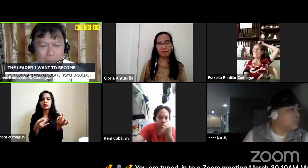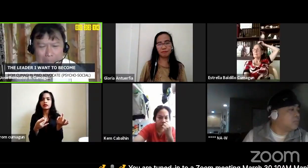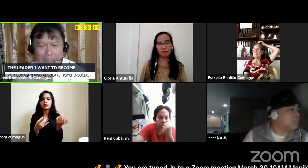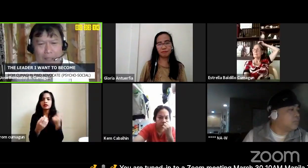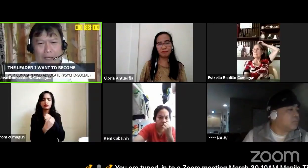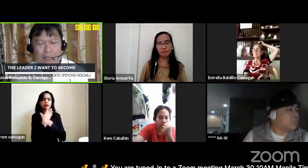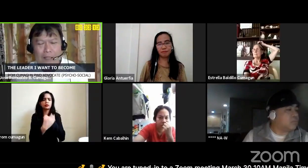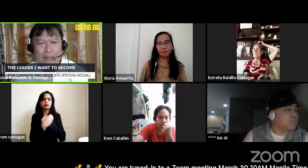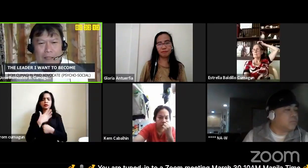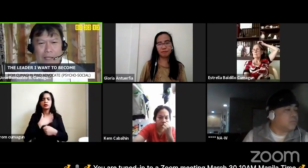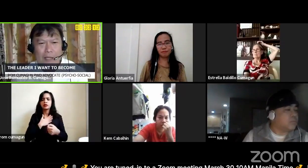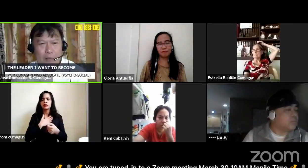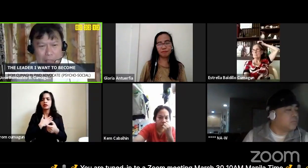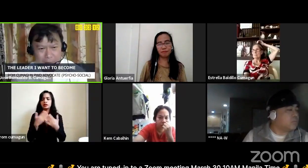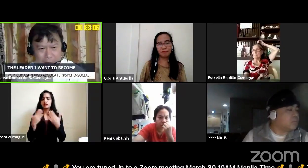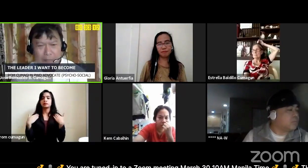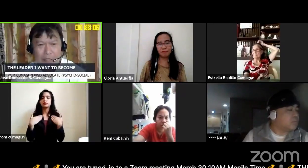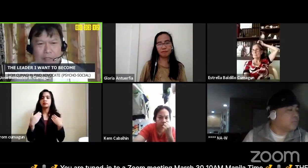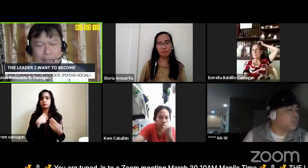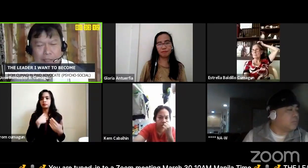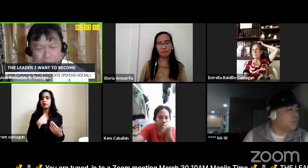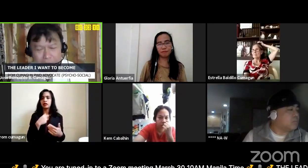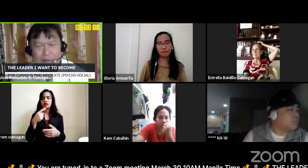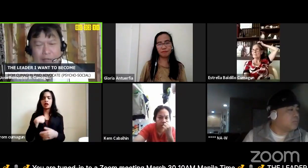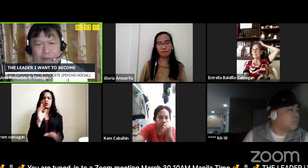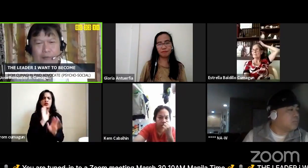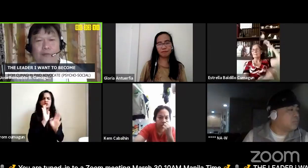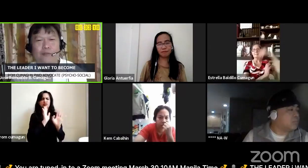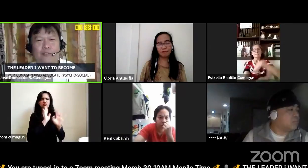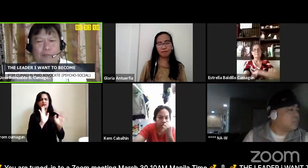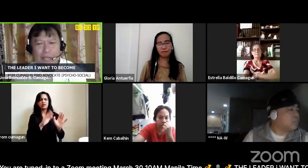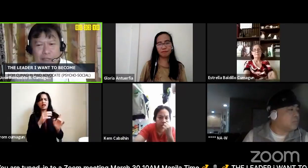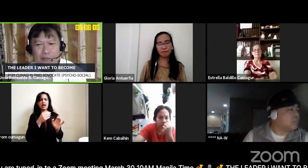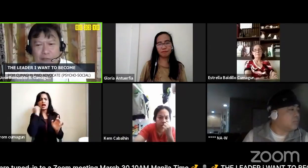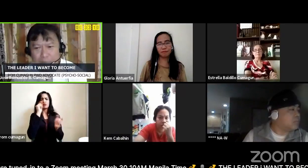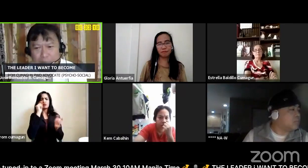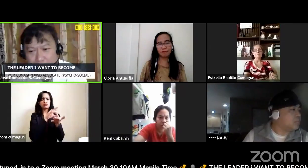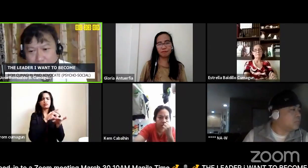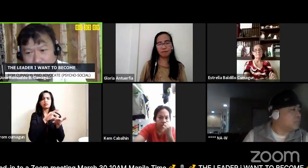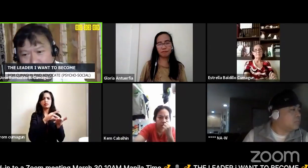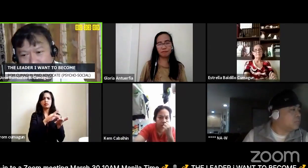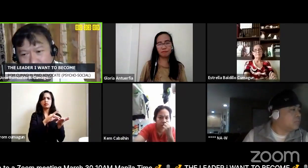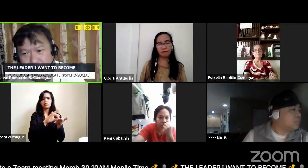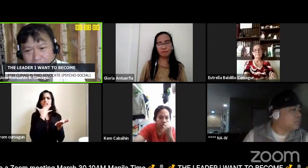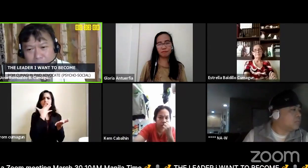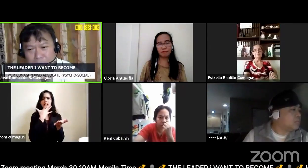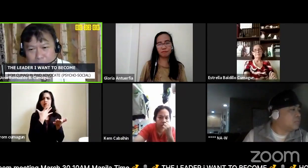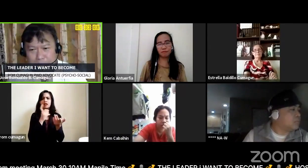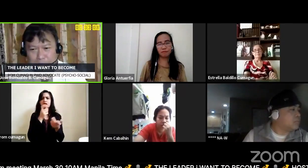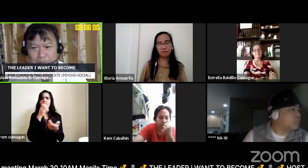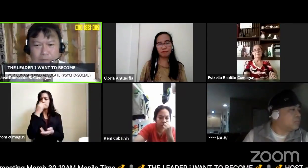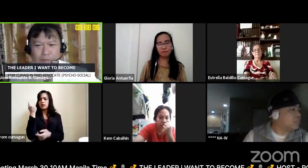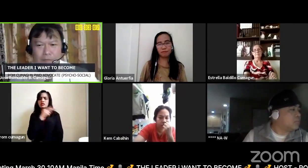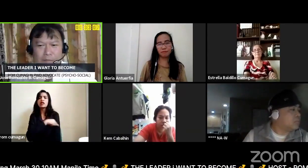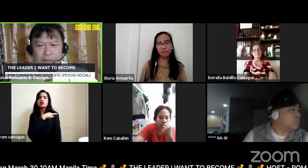said I will not take medicine and try to do some natural methods of